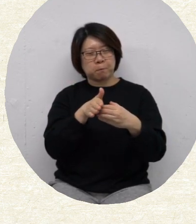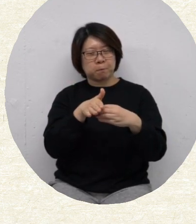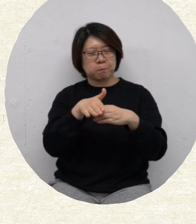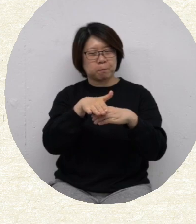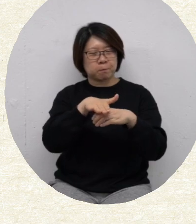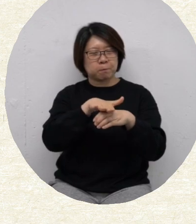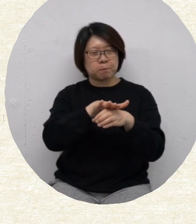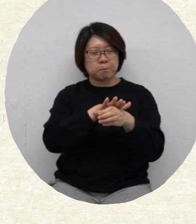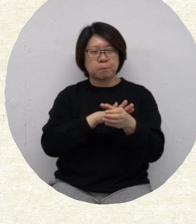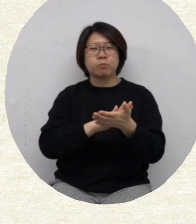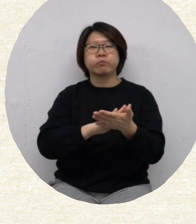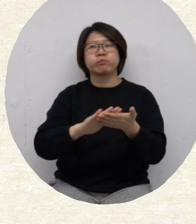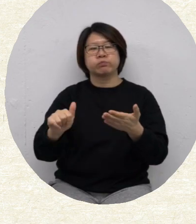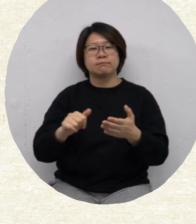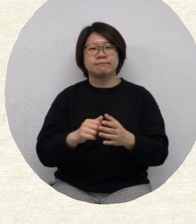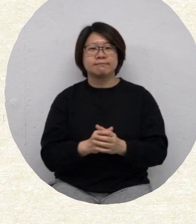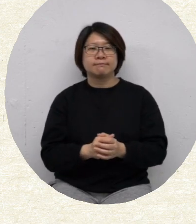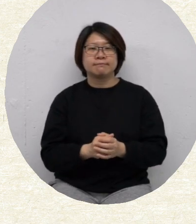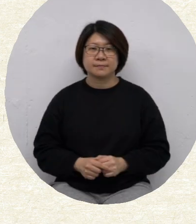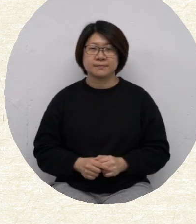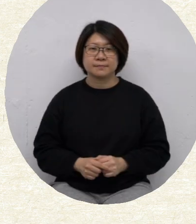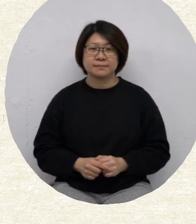opening.